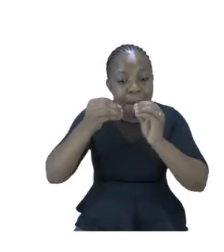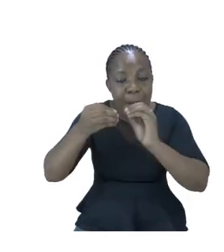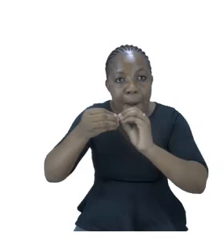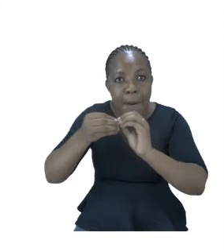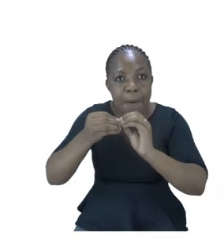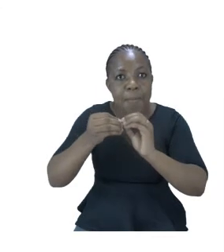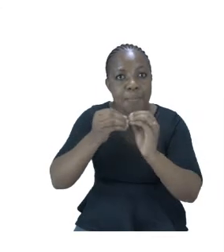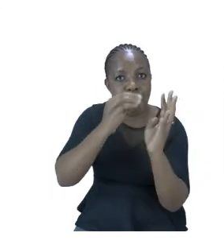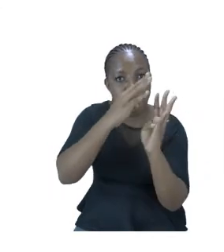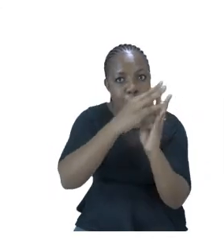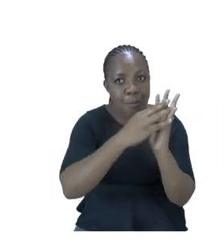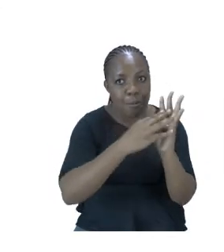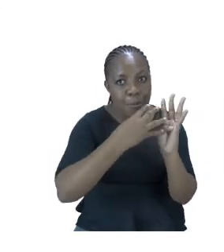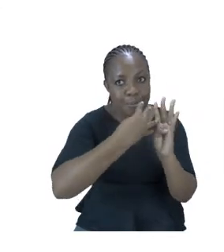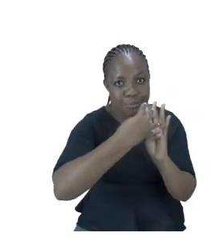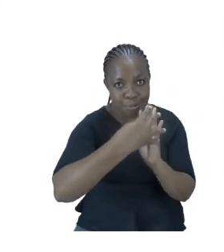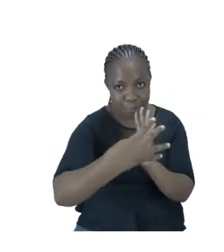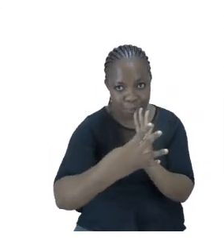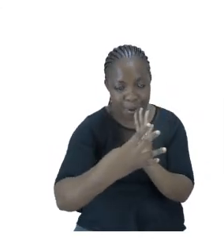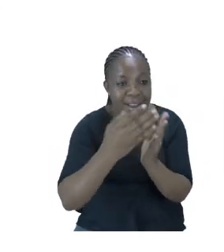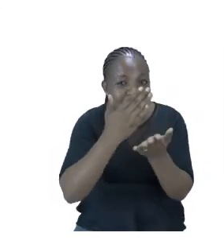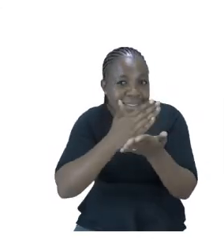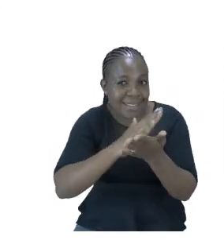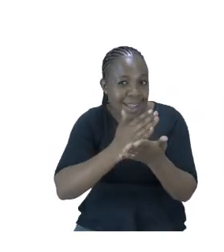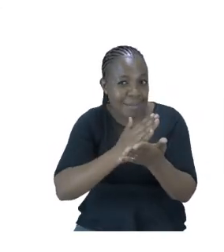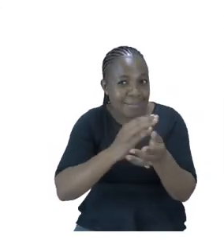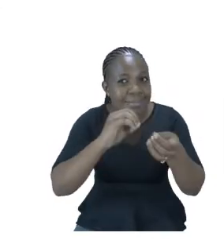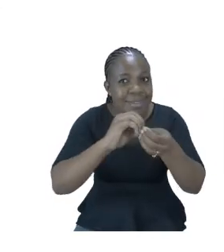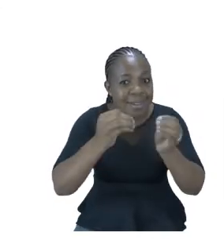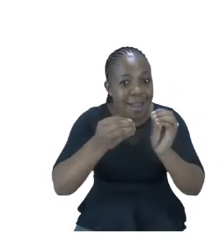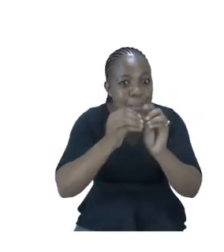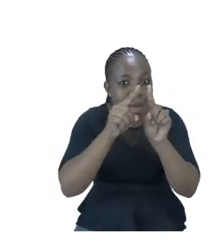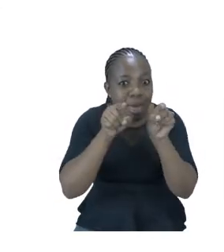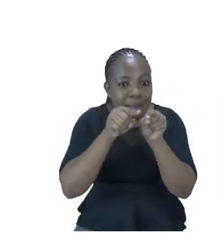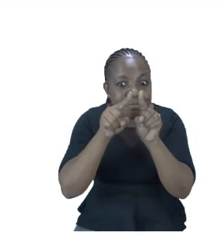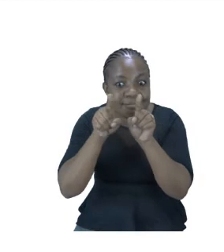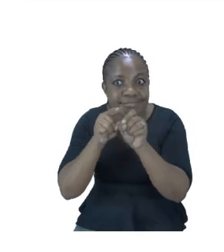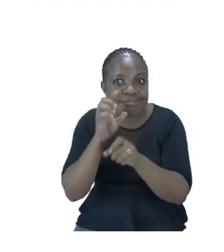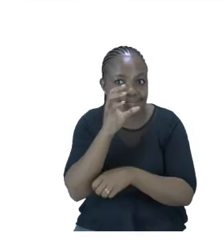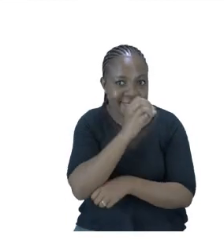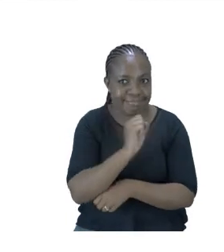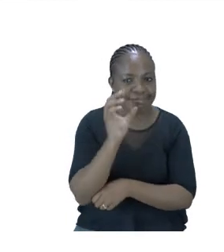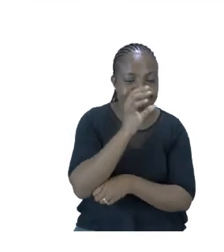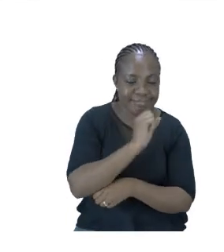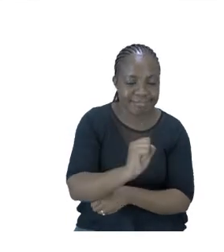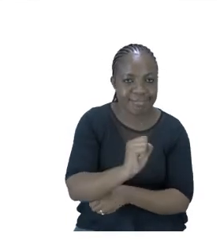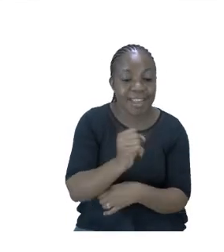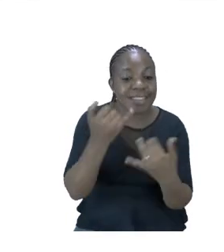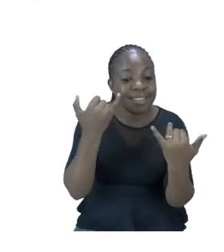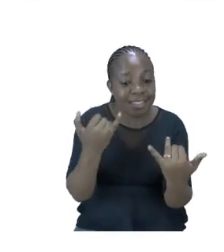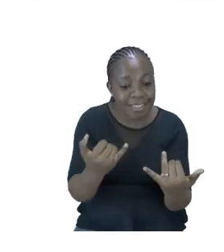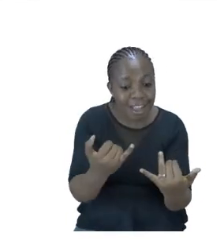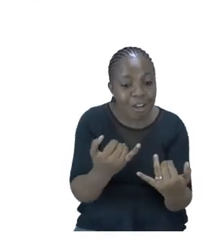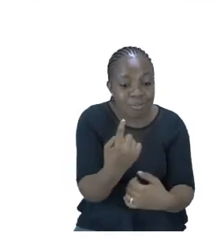the number grid is missing some numbers. Oh no! It is going to be your job to